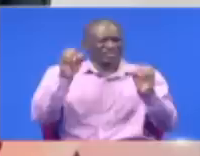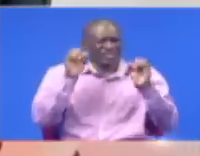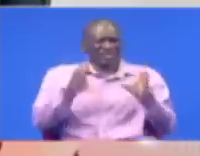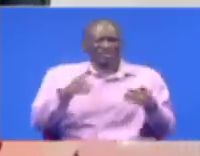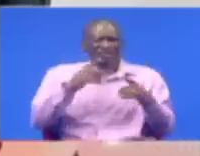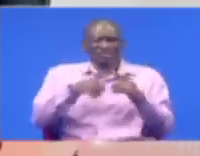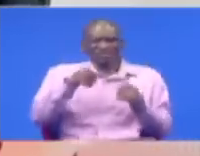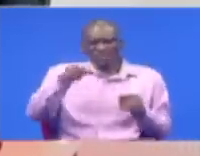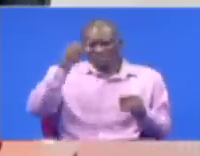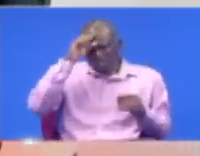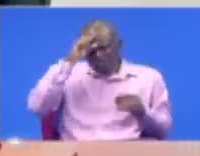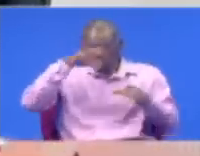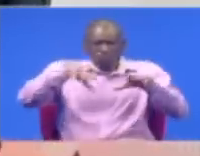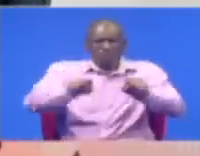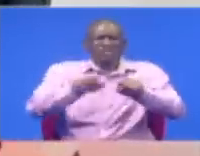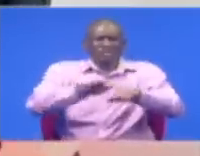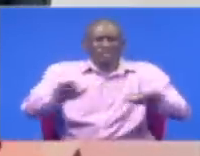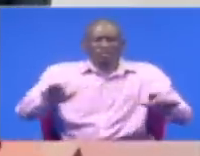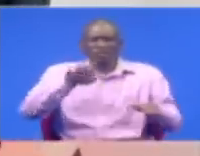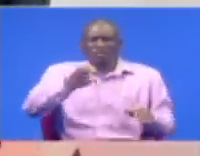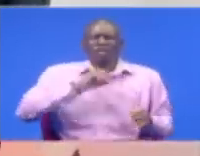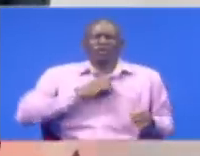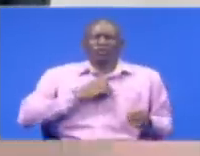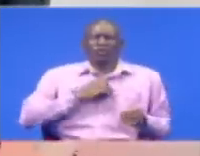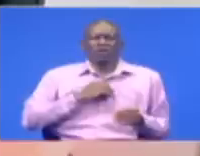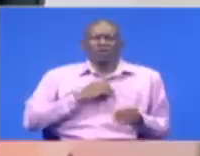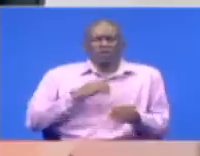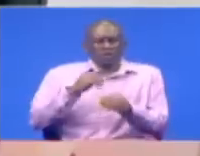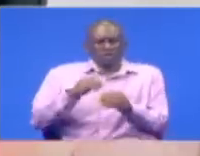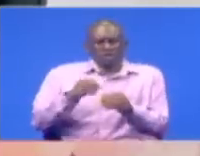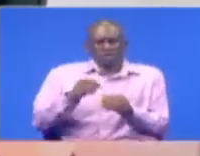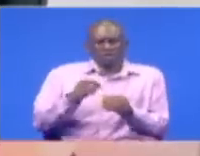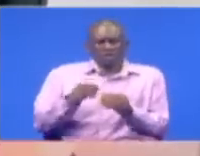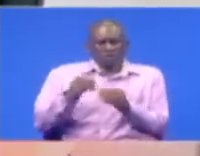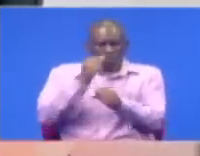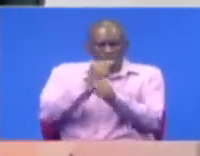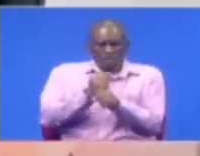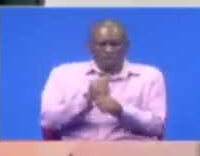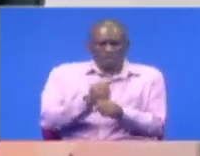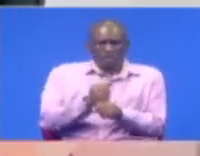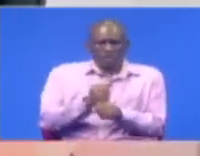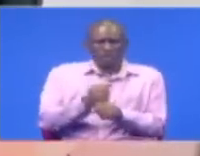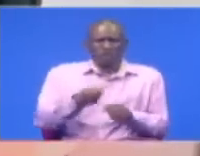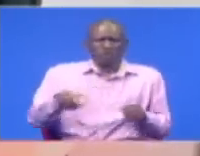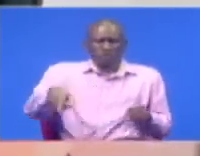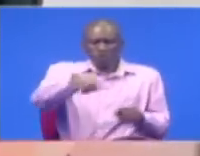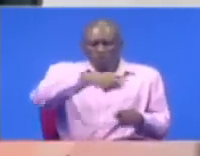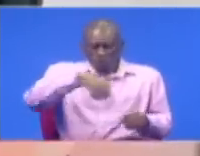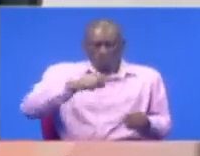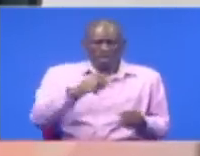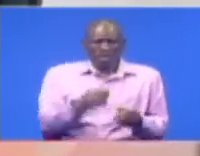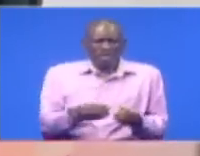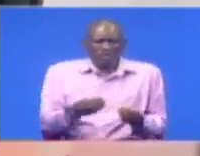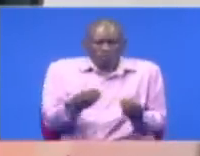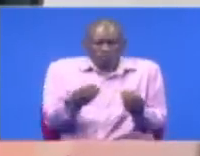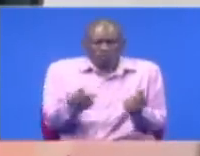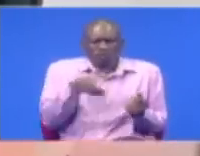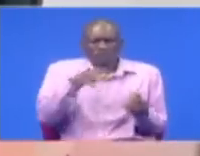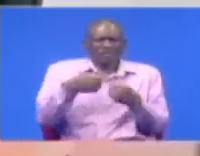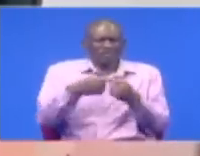than government taking this land for its own purposes. We did overcome that formidable